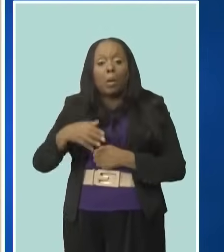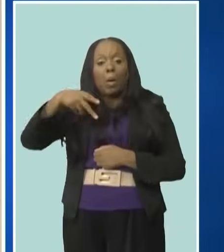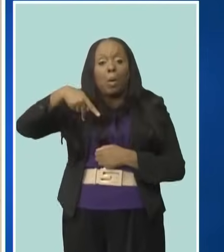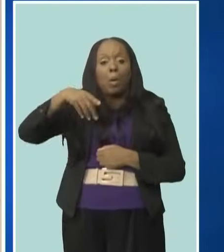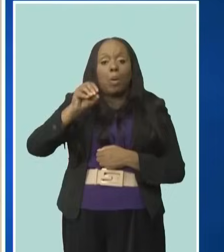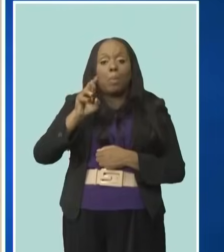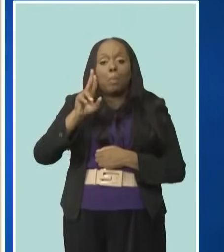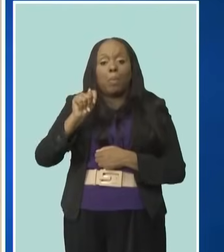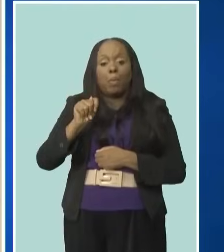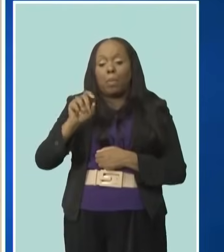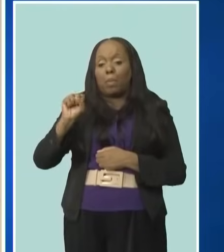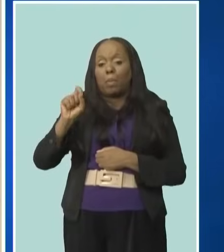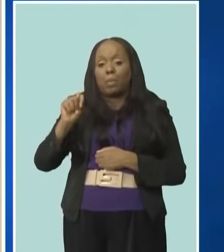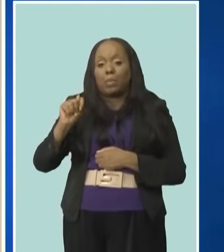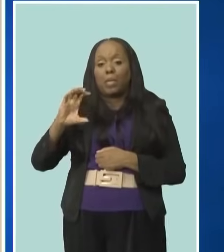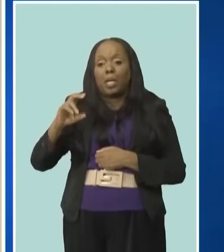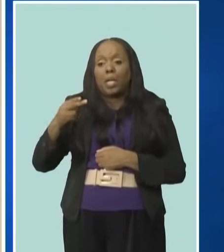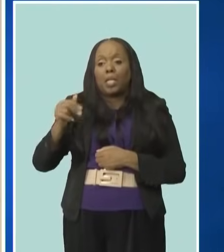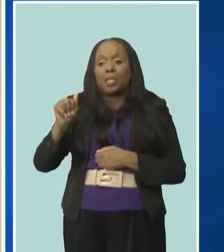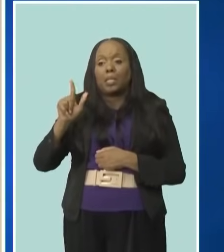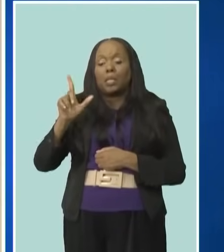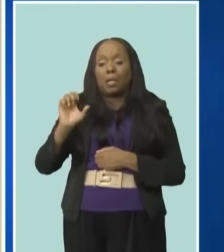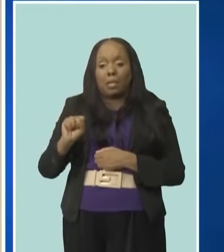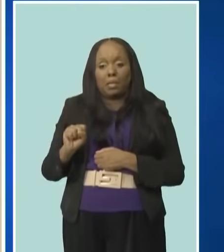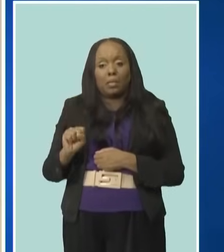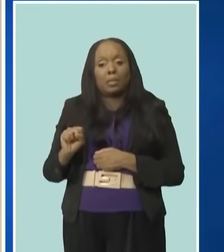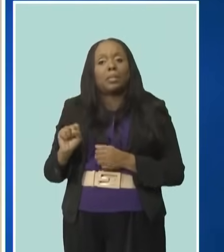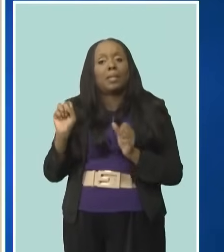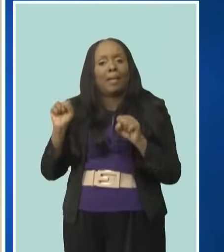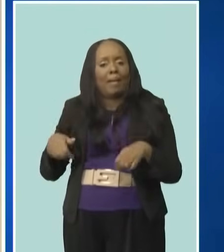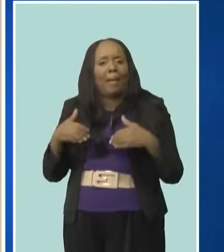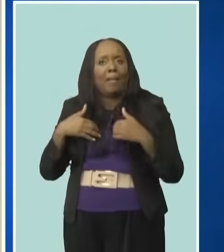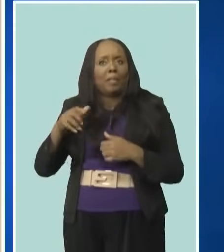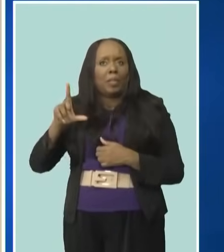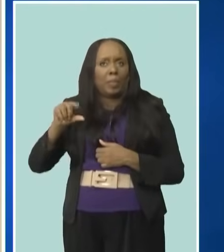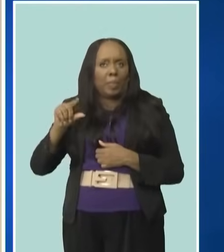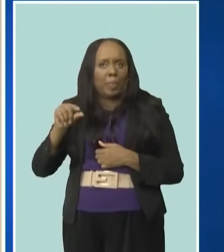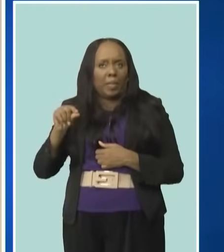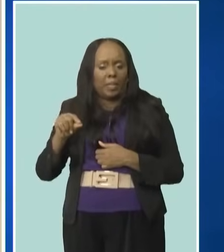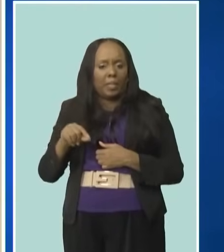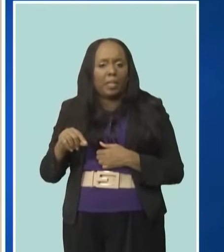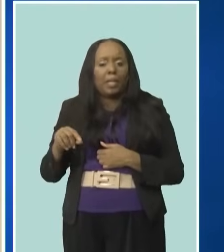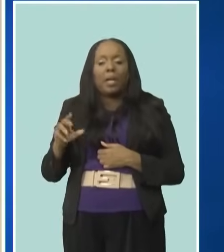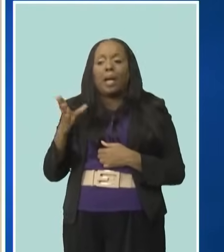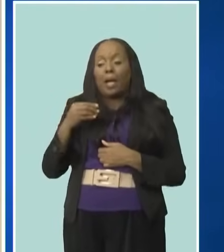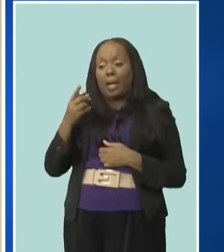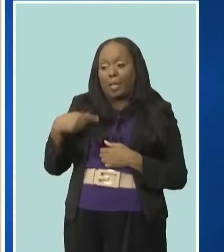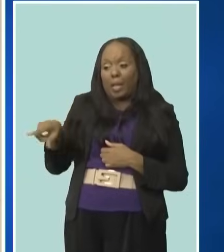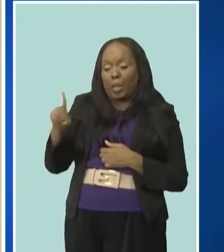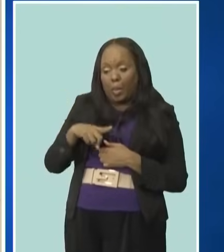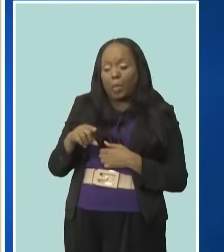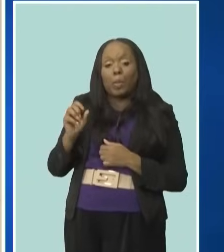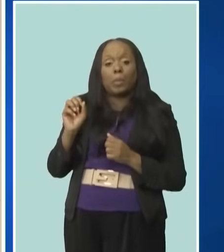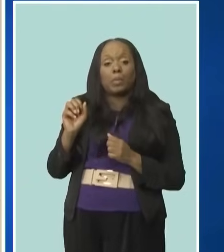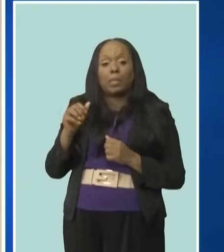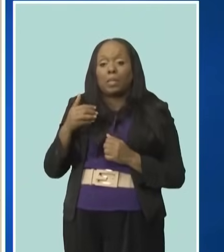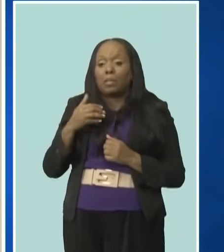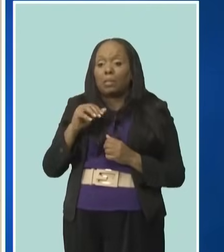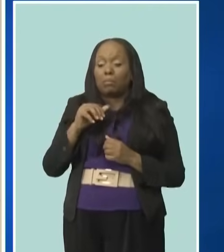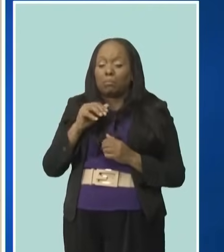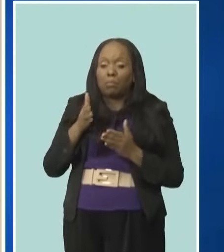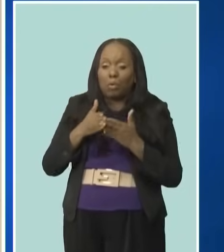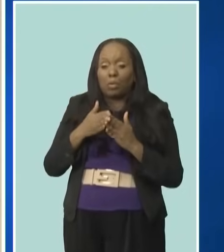accommodate about 20, and this will be for vessels that are not insured. Port Ferdinand will accommodate